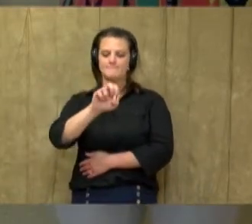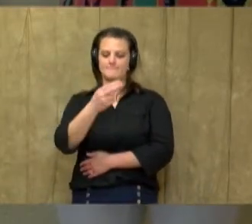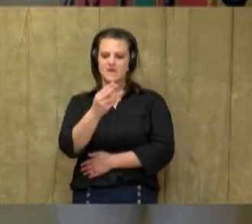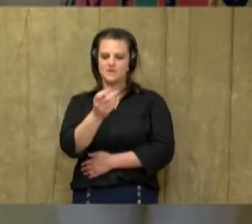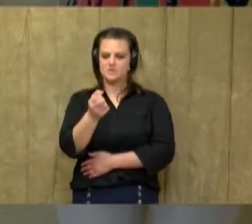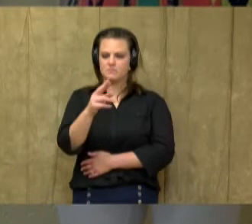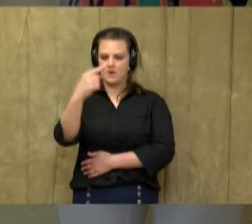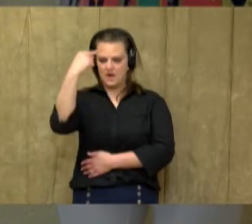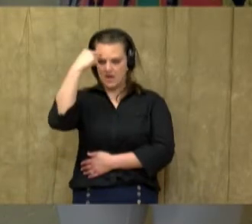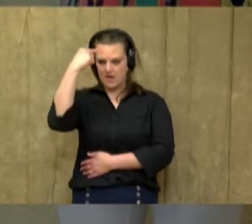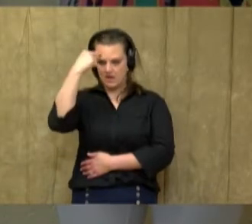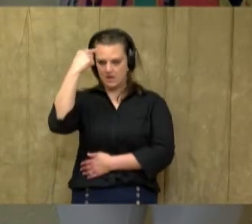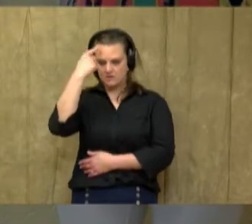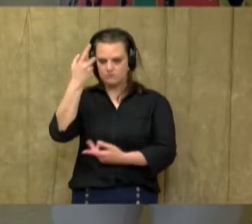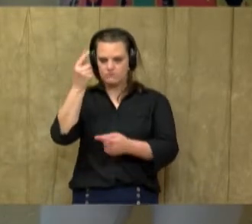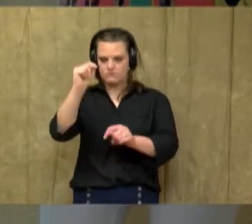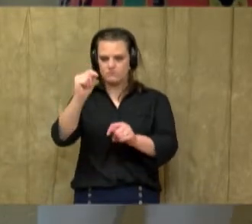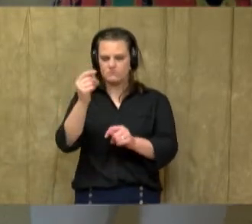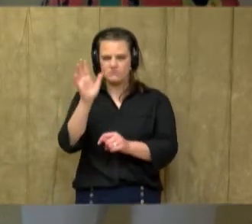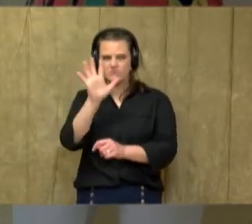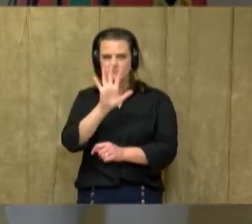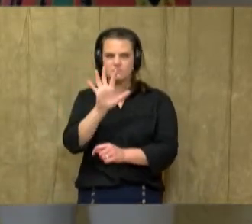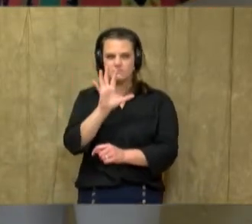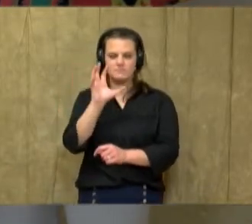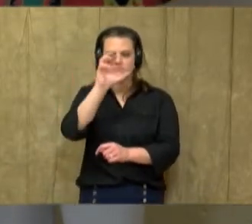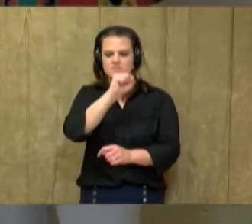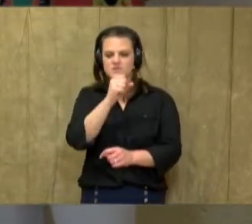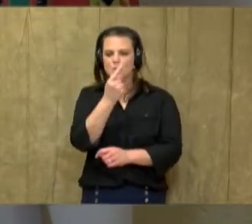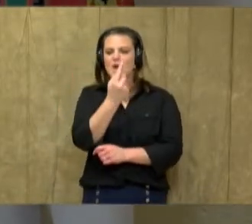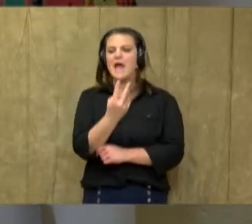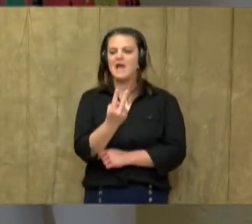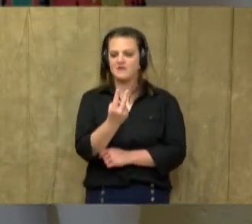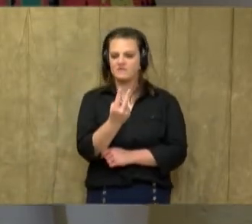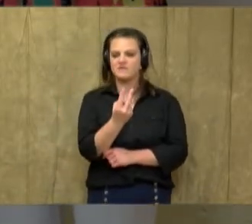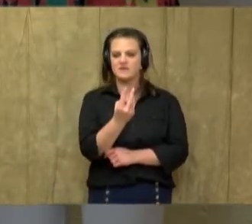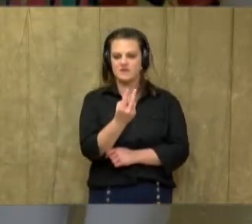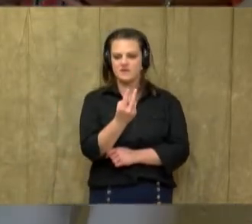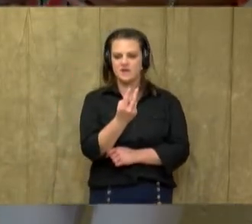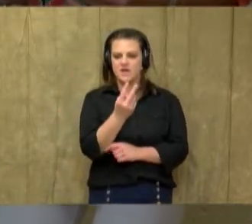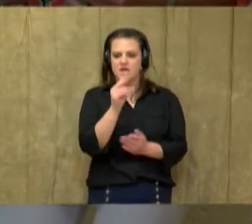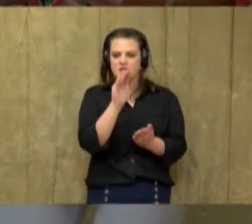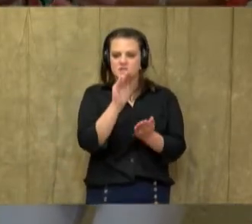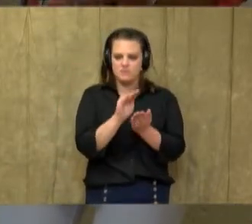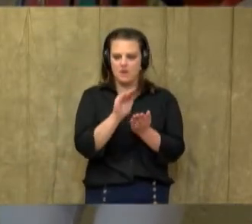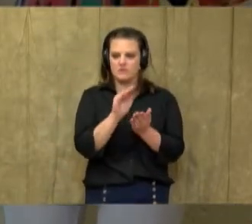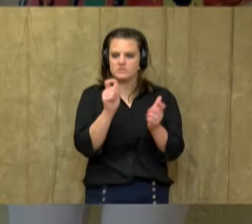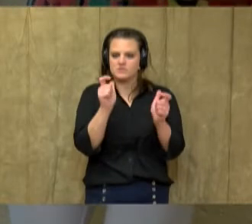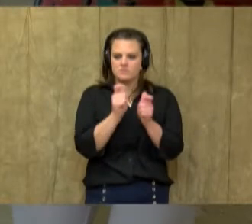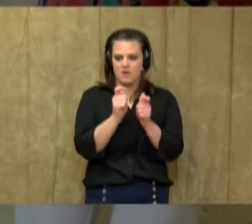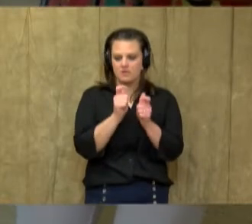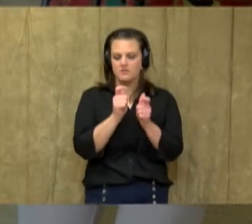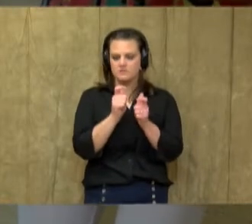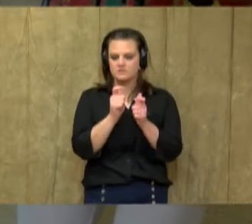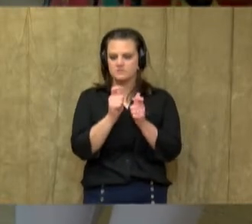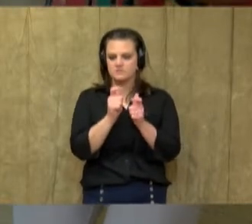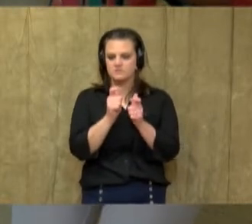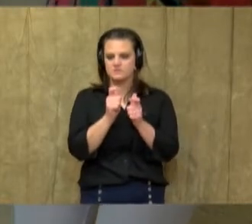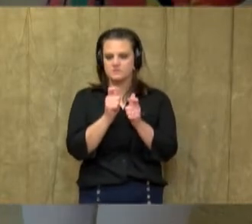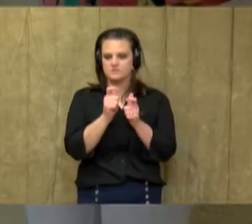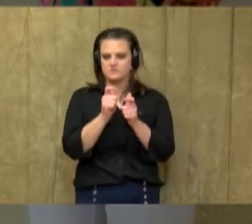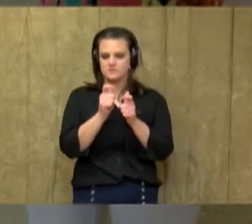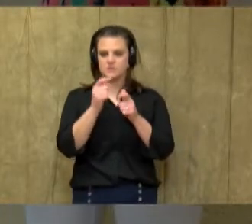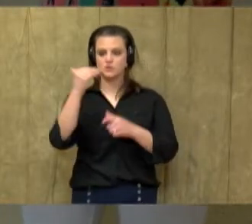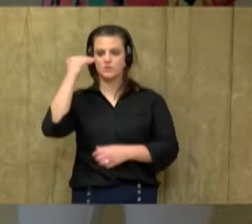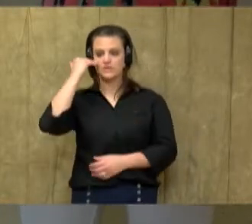head. And I know that half of something is making it smaller. It's a smaller part of it. So